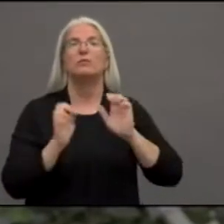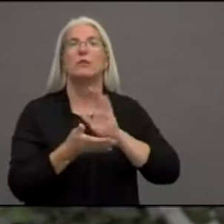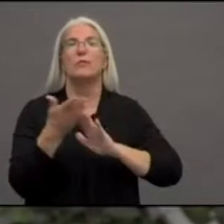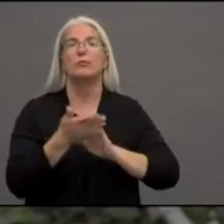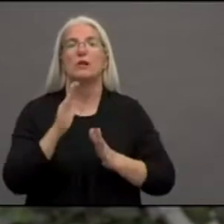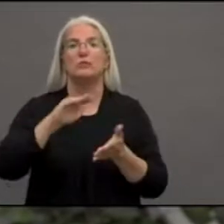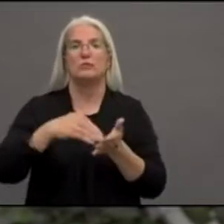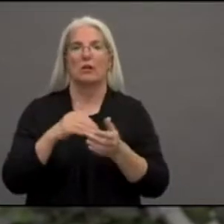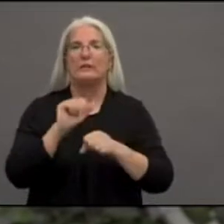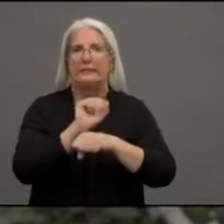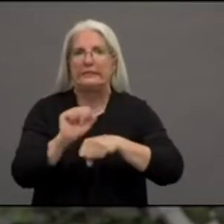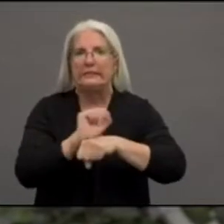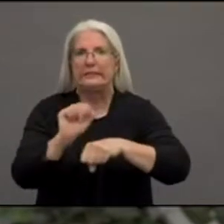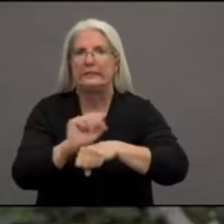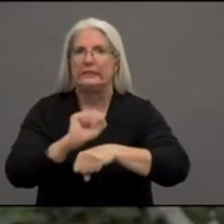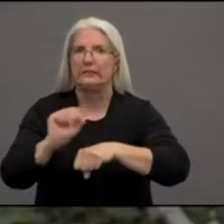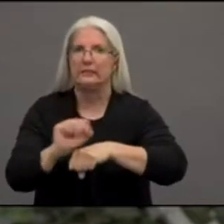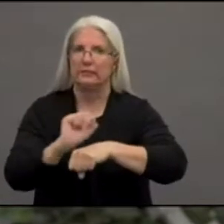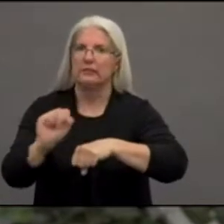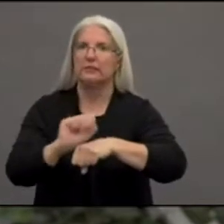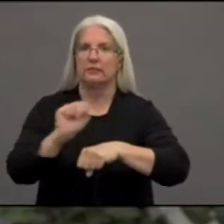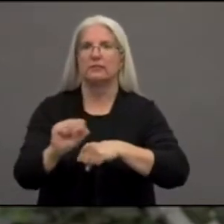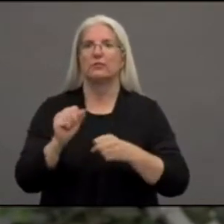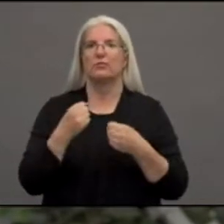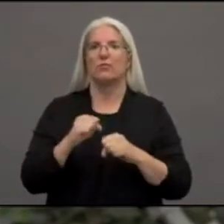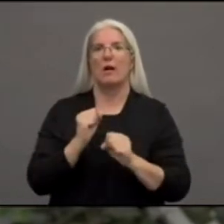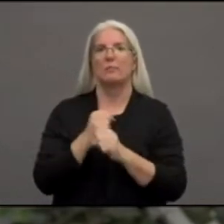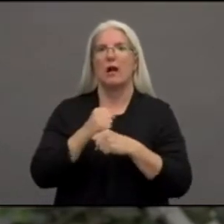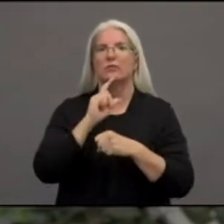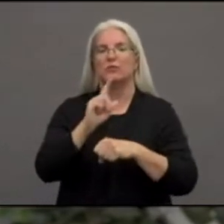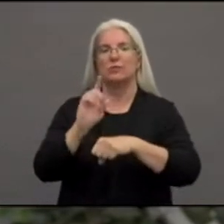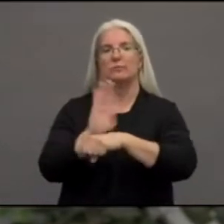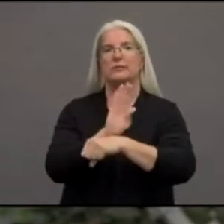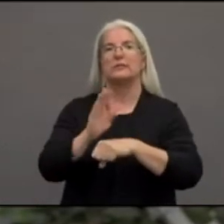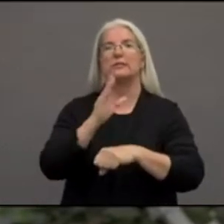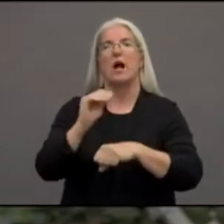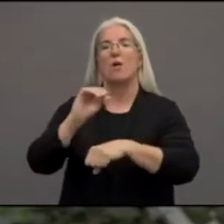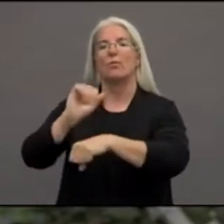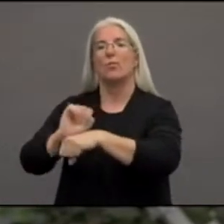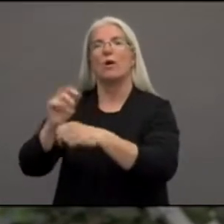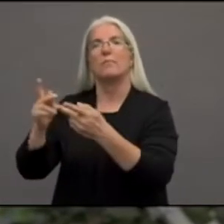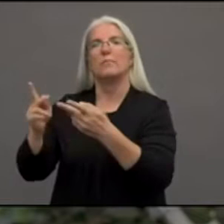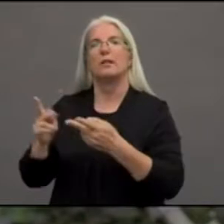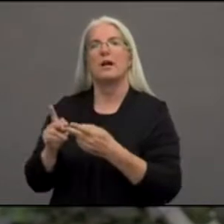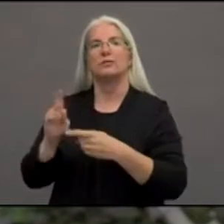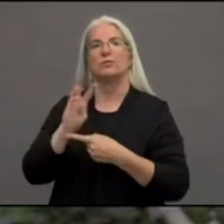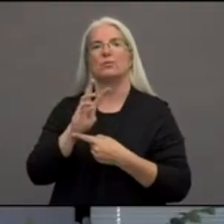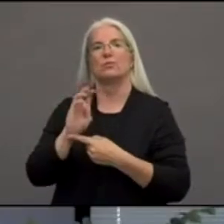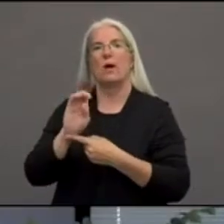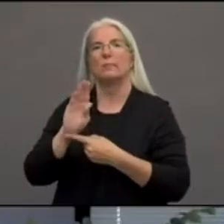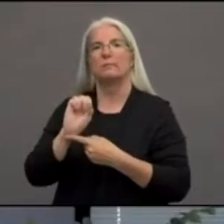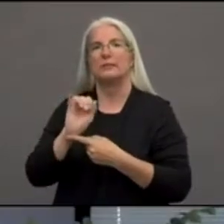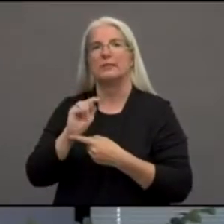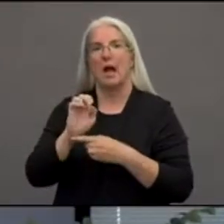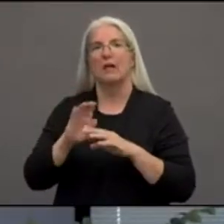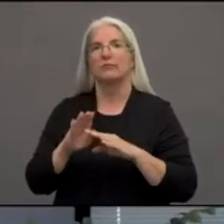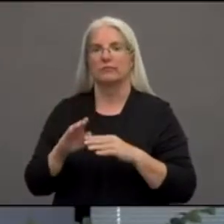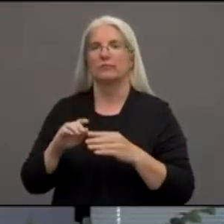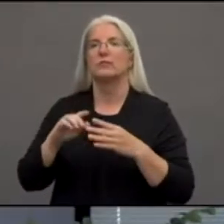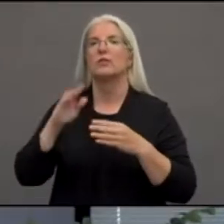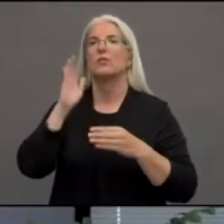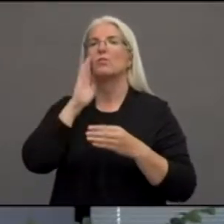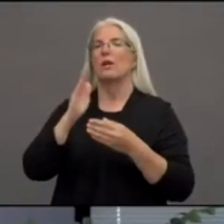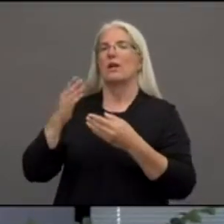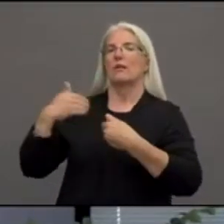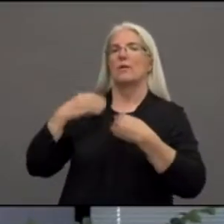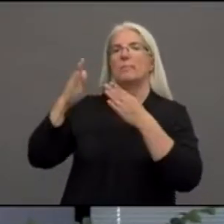on a business and workplace website, and Abby joins me to tell us more about that website. Thanks for being here. So